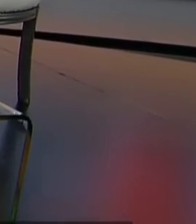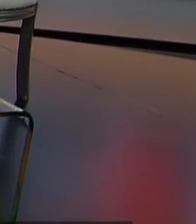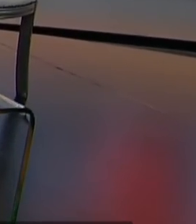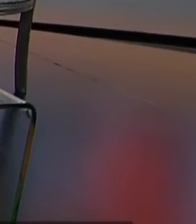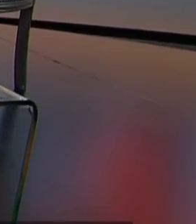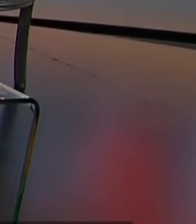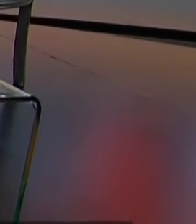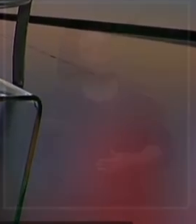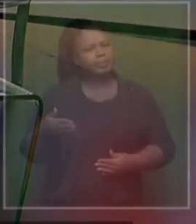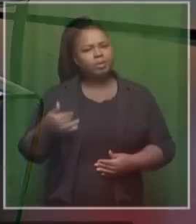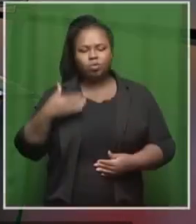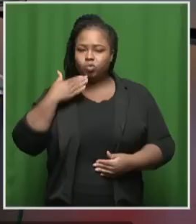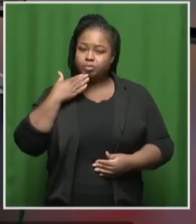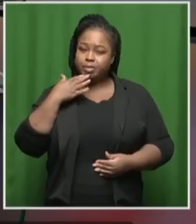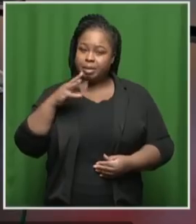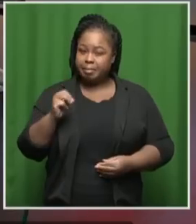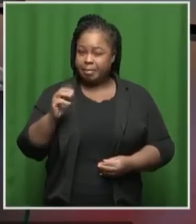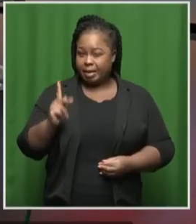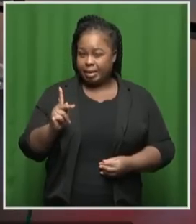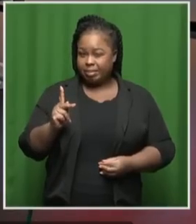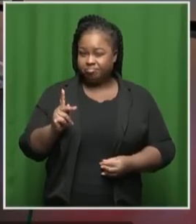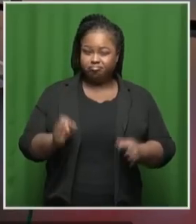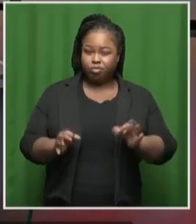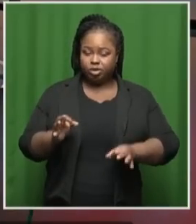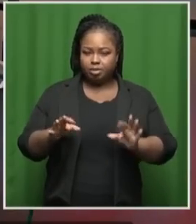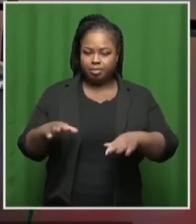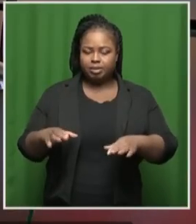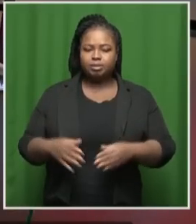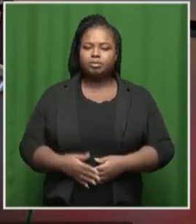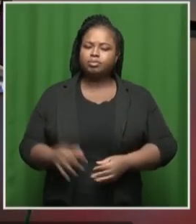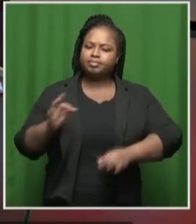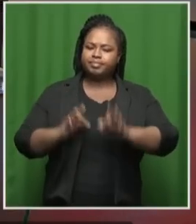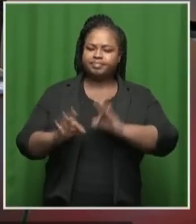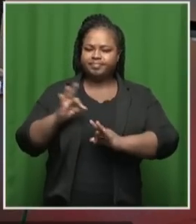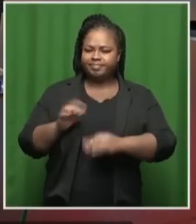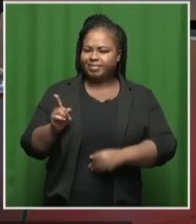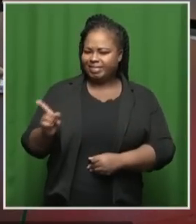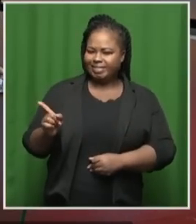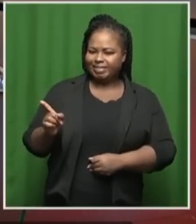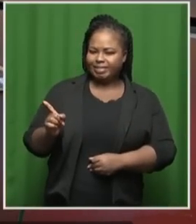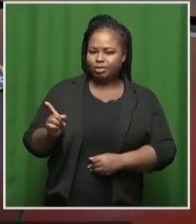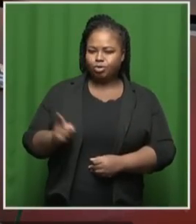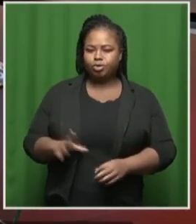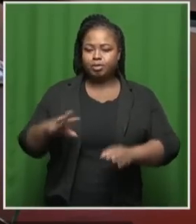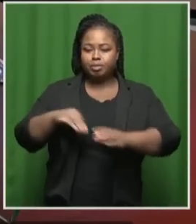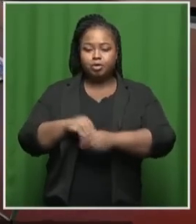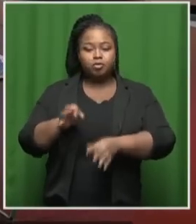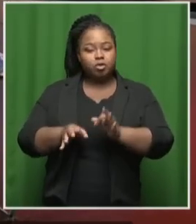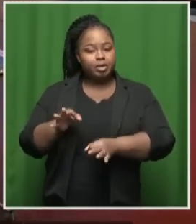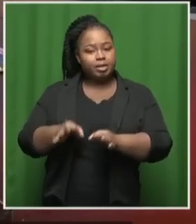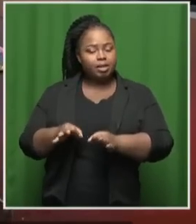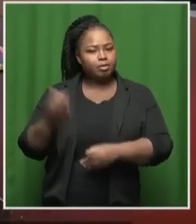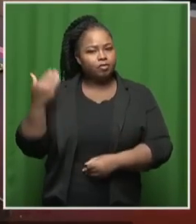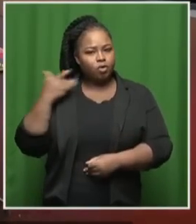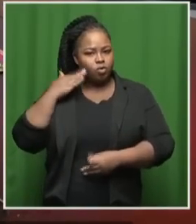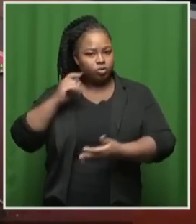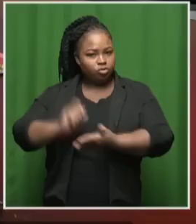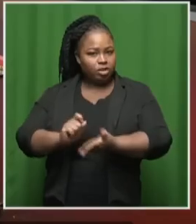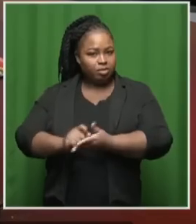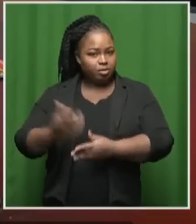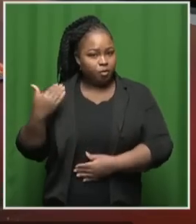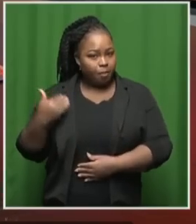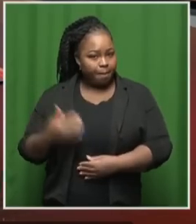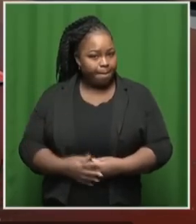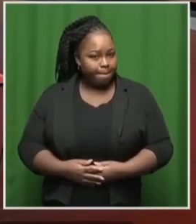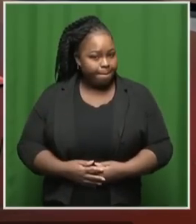there is perhaps the MK party. So let's talk about that. That was not a part of the political landscape when this book was written and published,